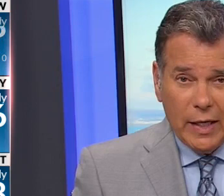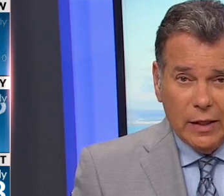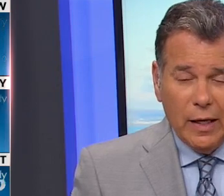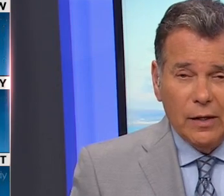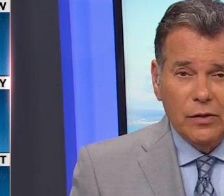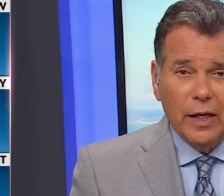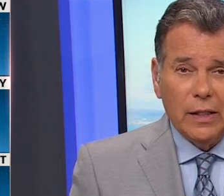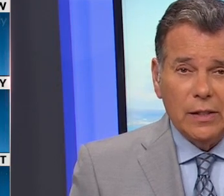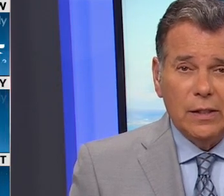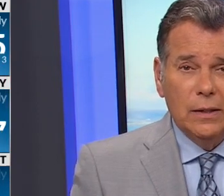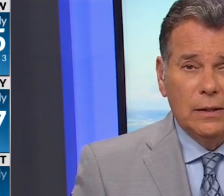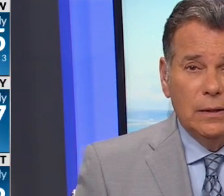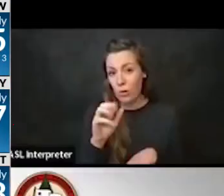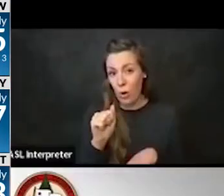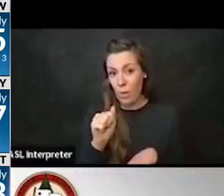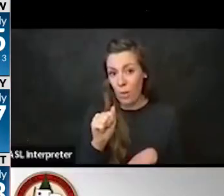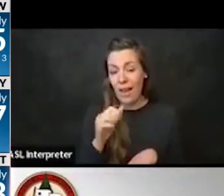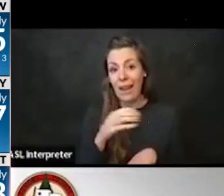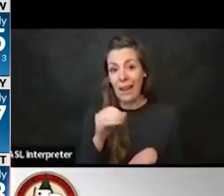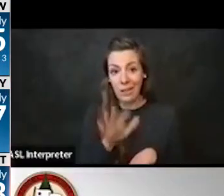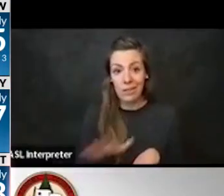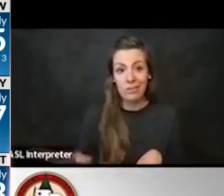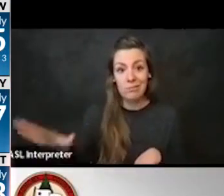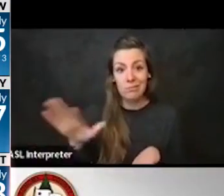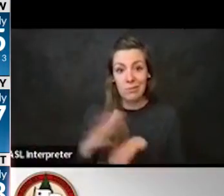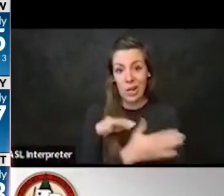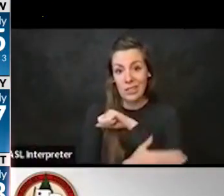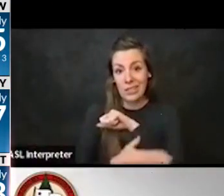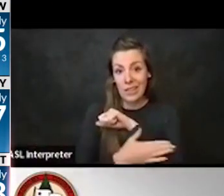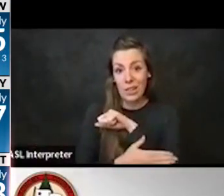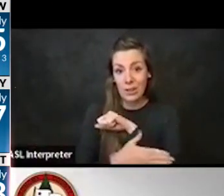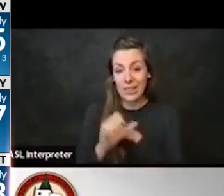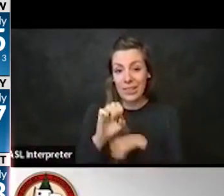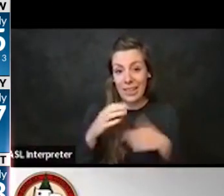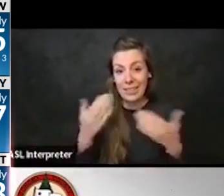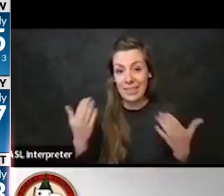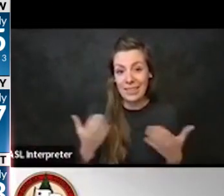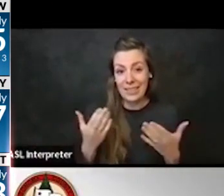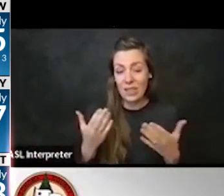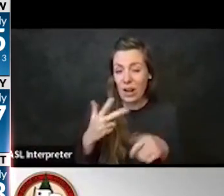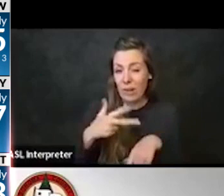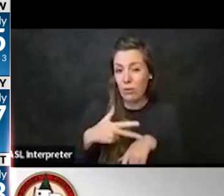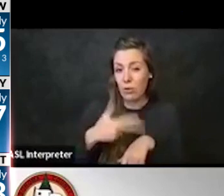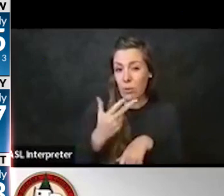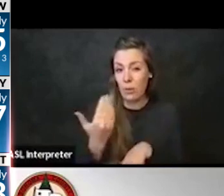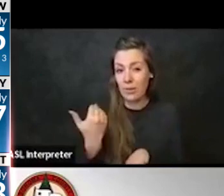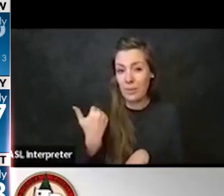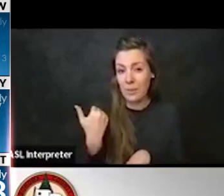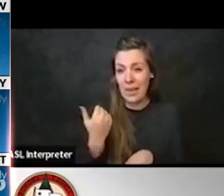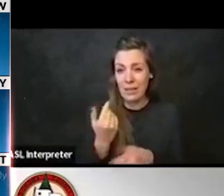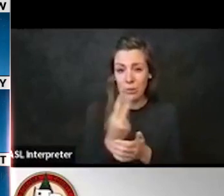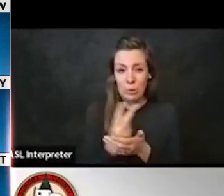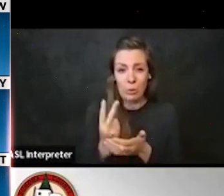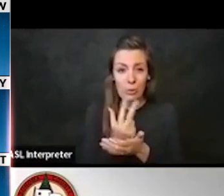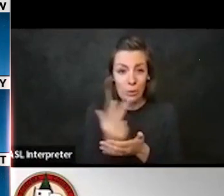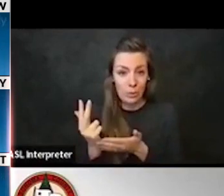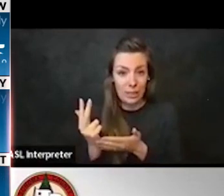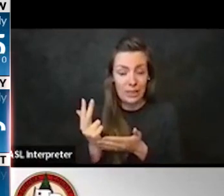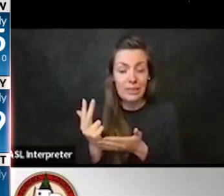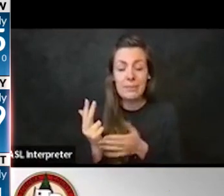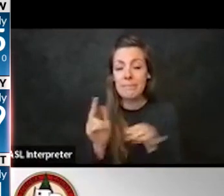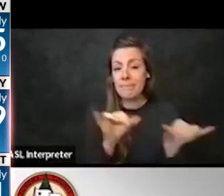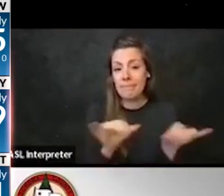Taylor Bisacky has the latest. Our cases in Sonoma County have nearly tripled in the past few weeks, as has